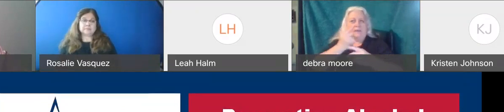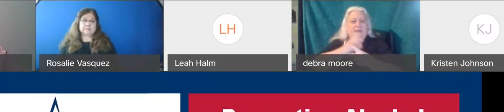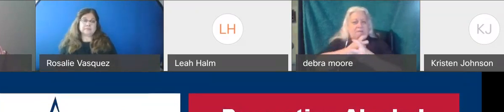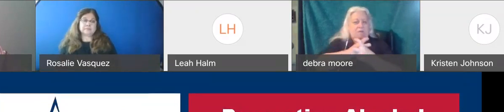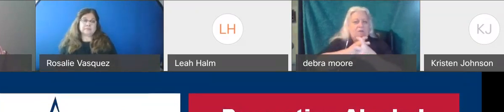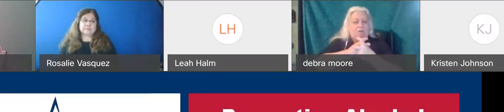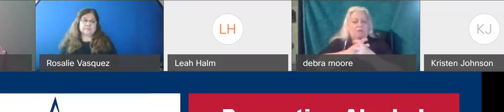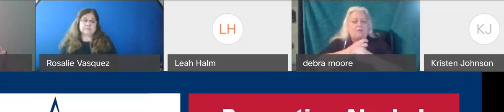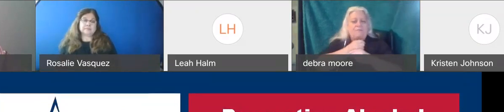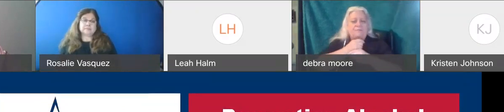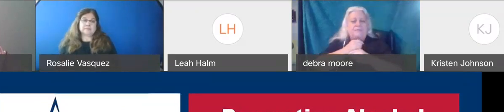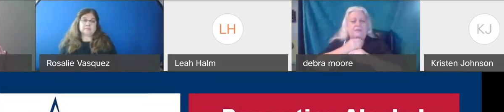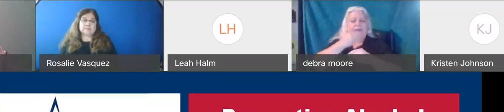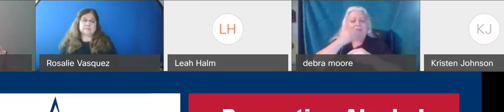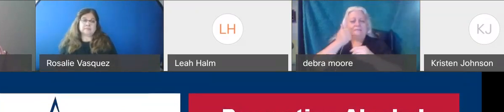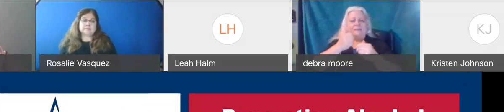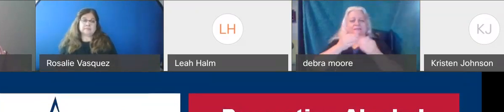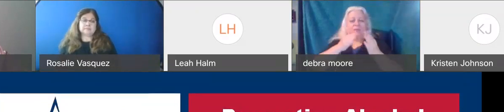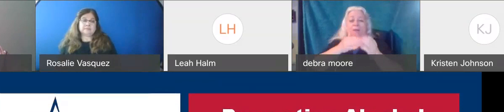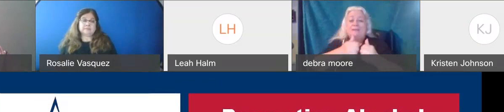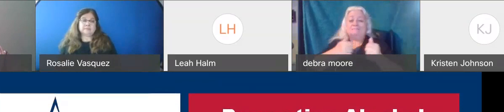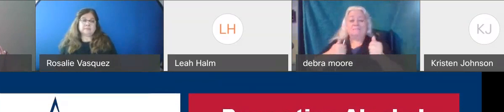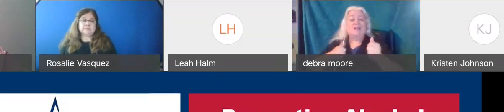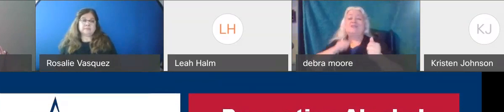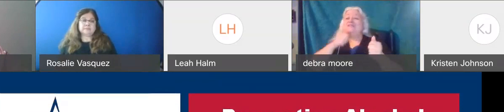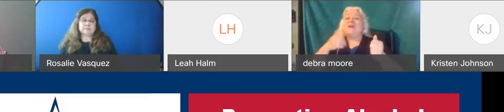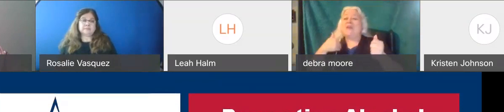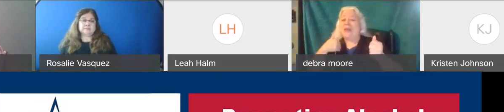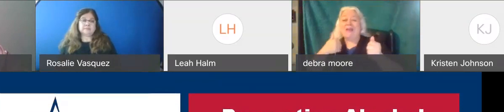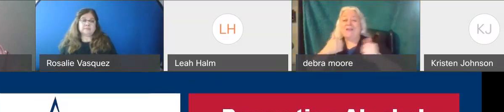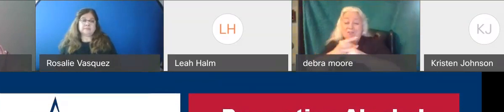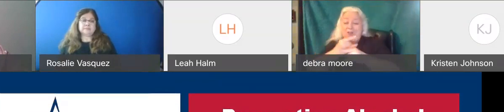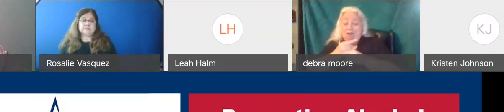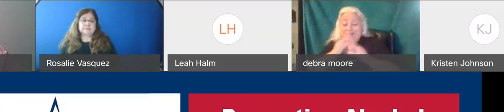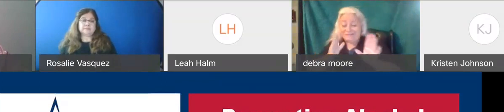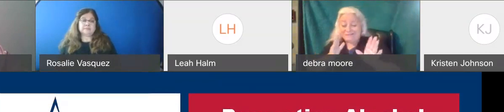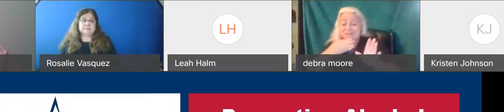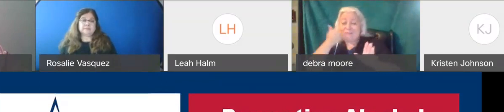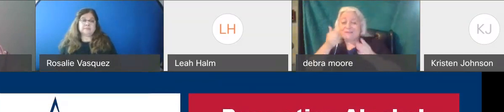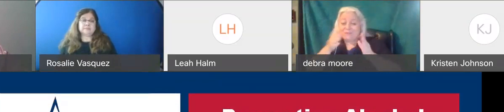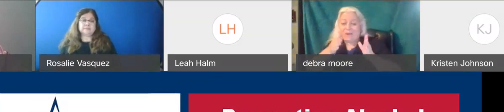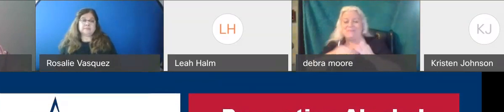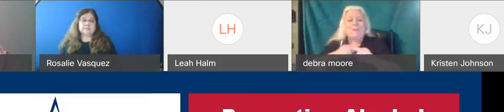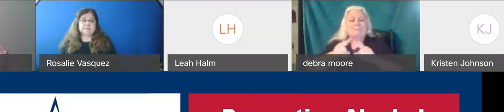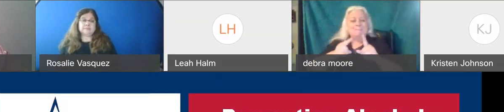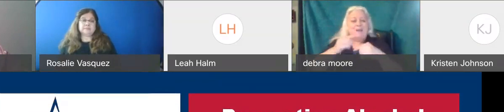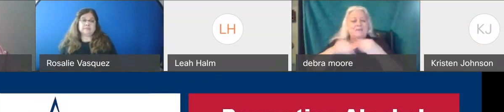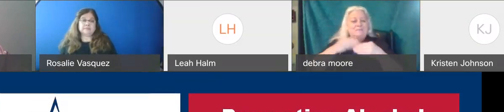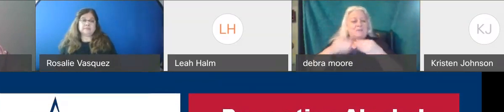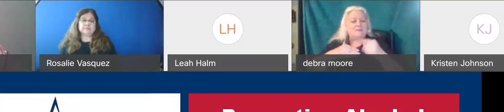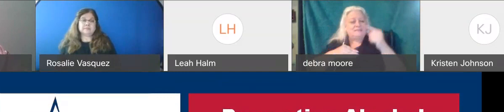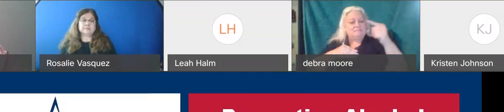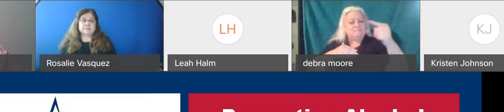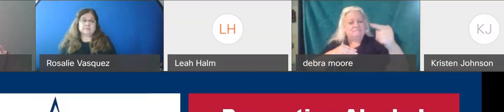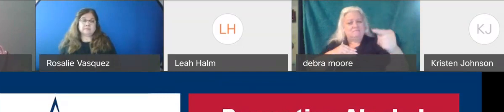best way to avoid any alcohol overdose or poisoning. However, taking any of the steps below on the